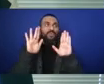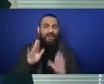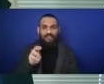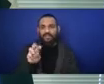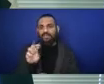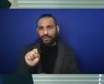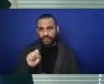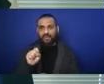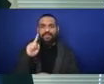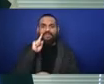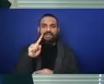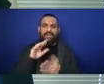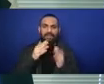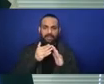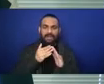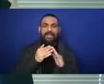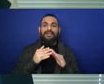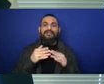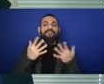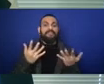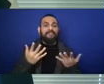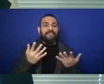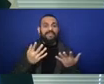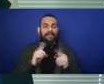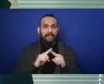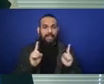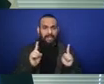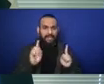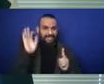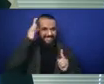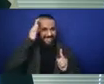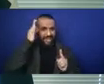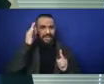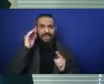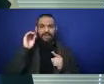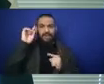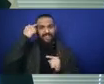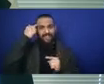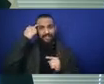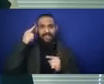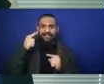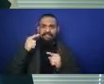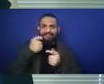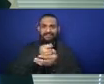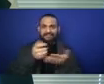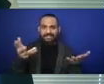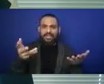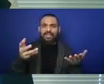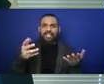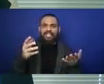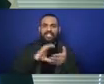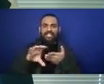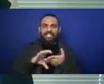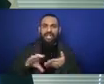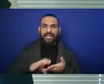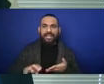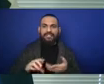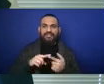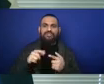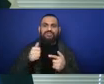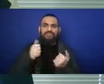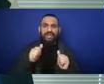community. But the federal government is issuing those checks and trying to get that money out the door to all of you. We call